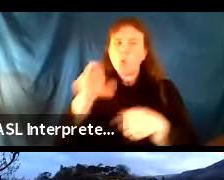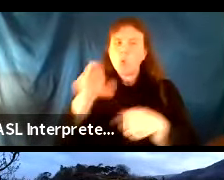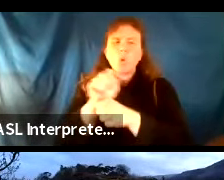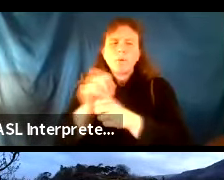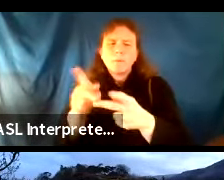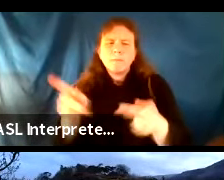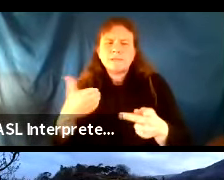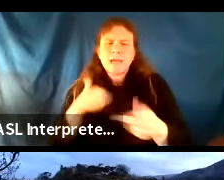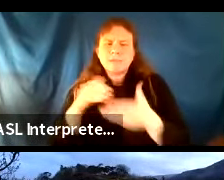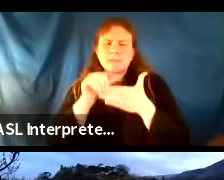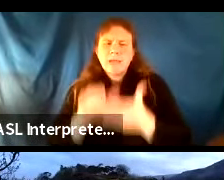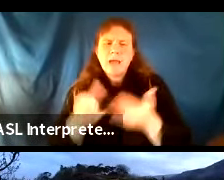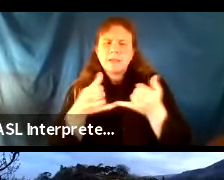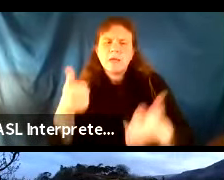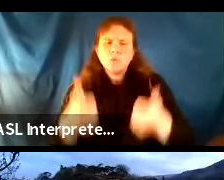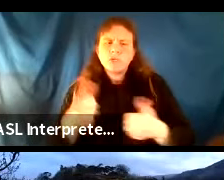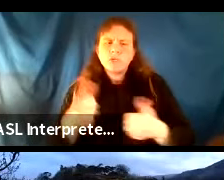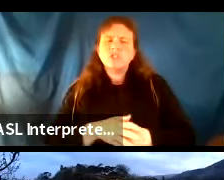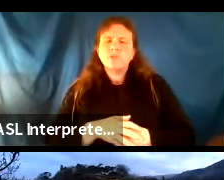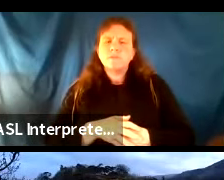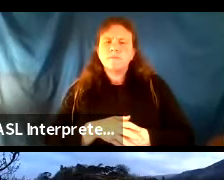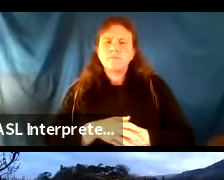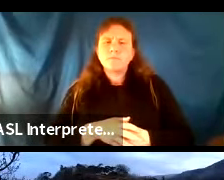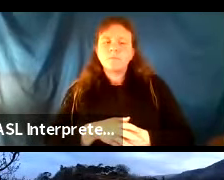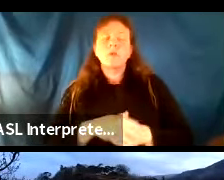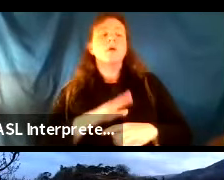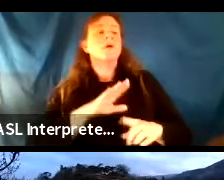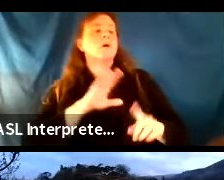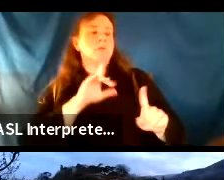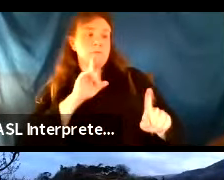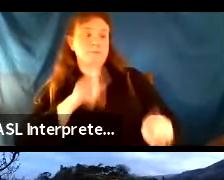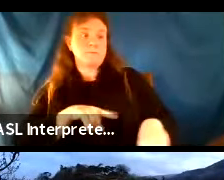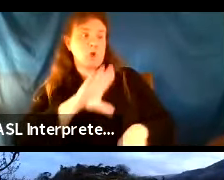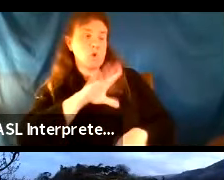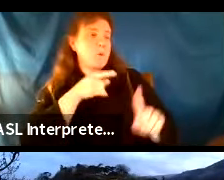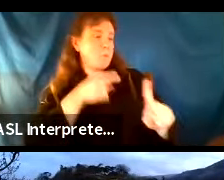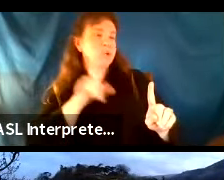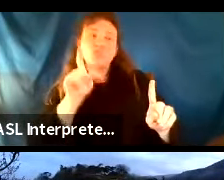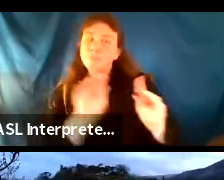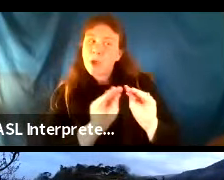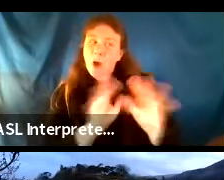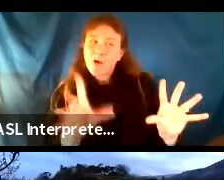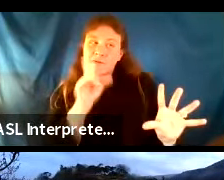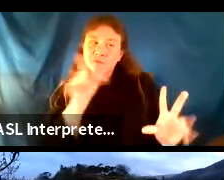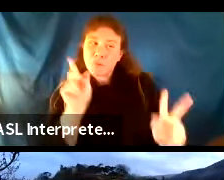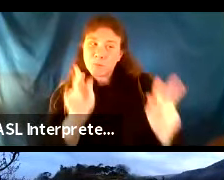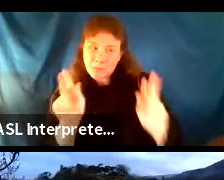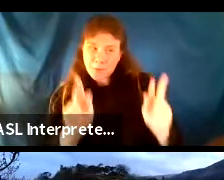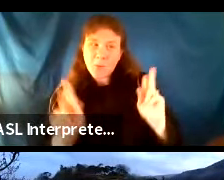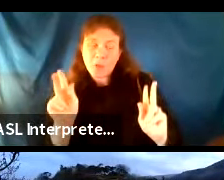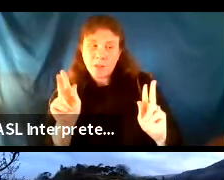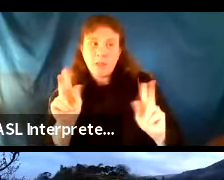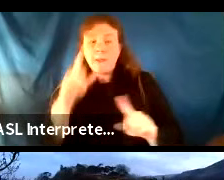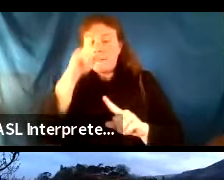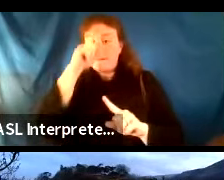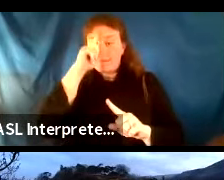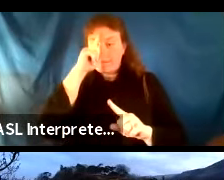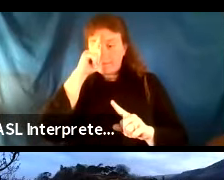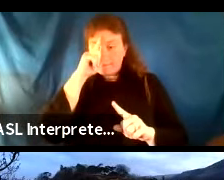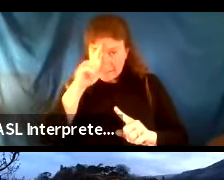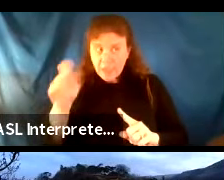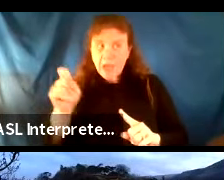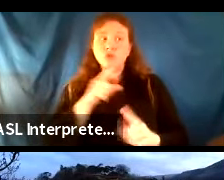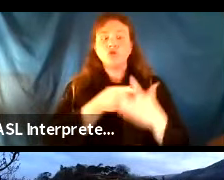guidelines? Well, you're bringing up a point that should be obvious to folks, which is just because you're moving on to